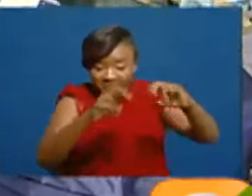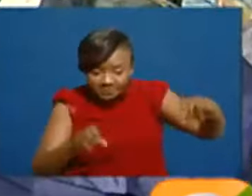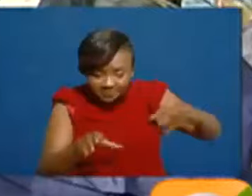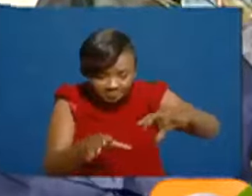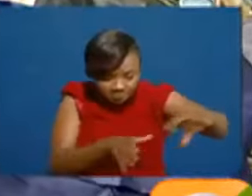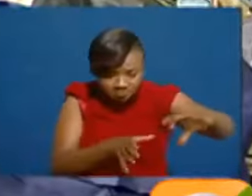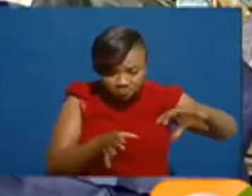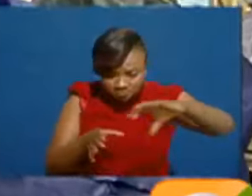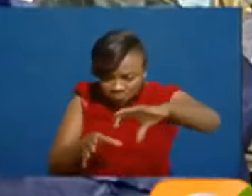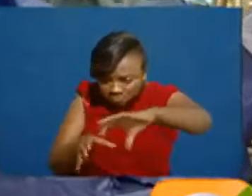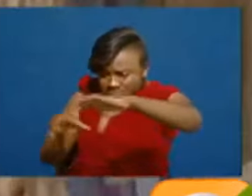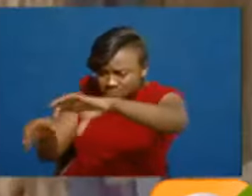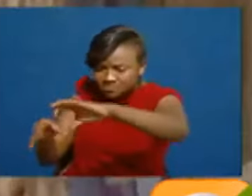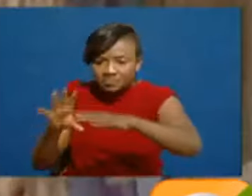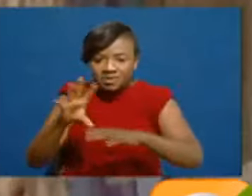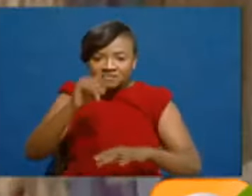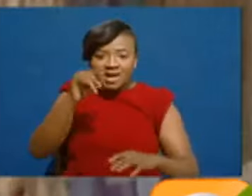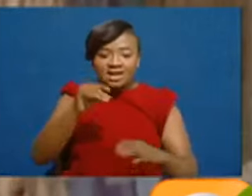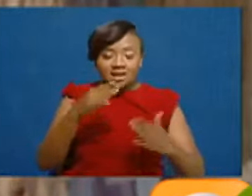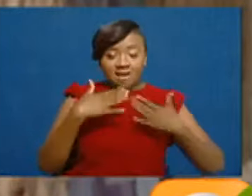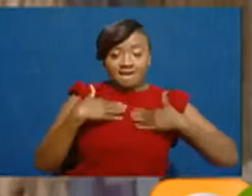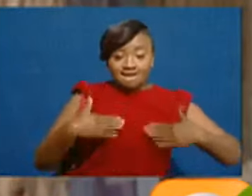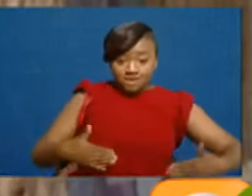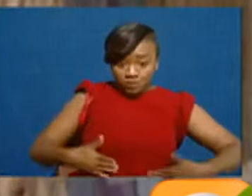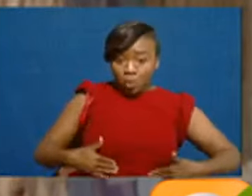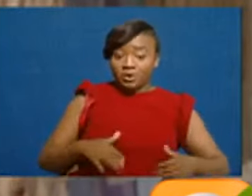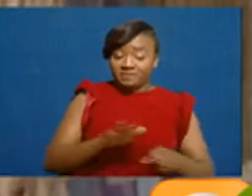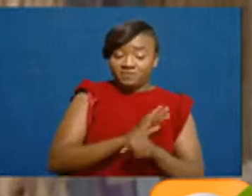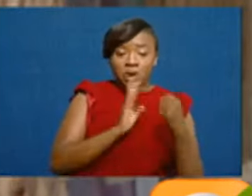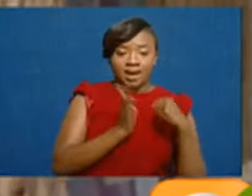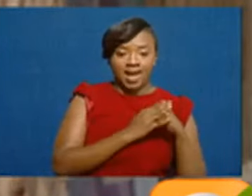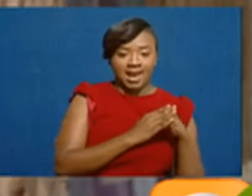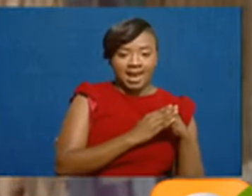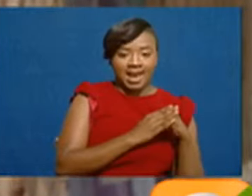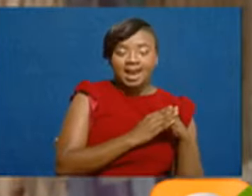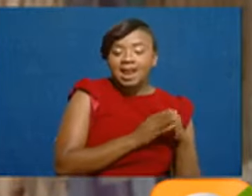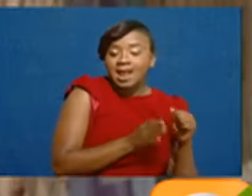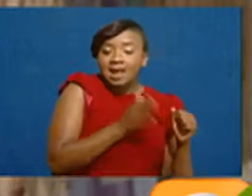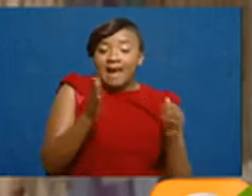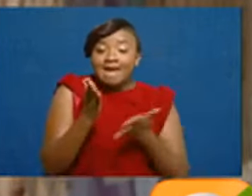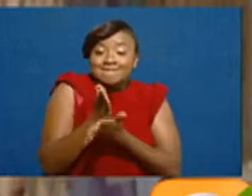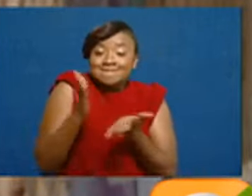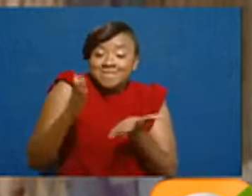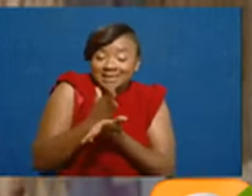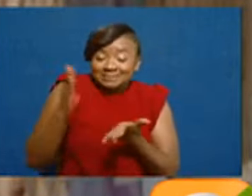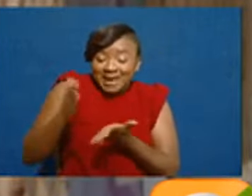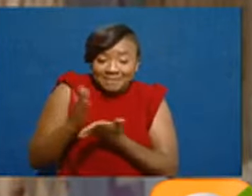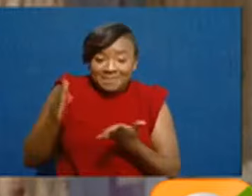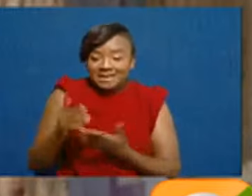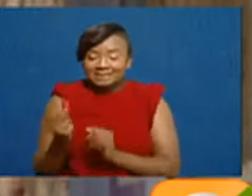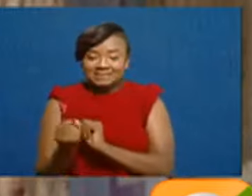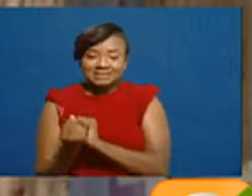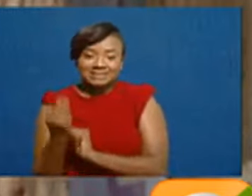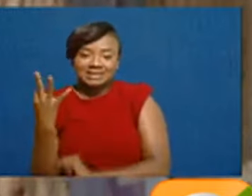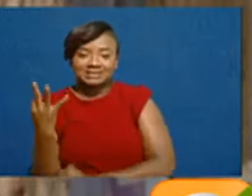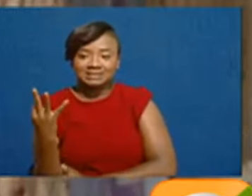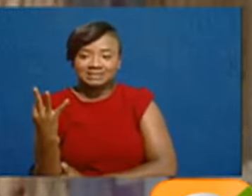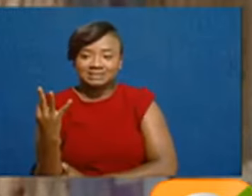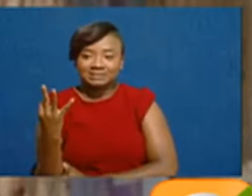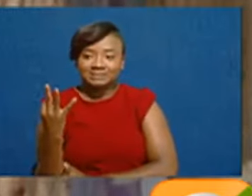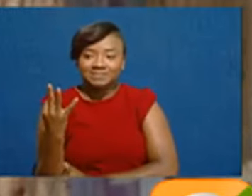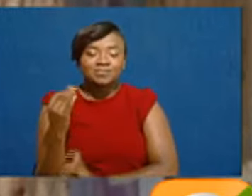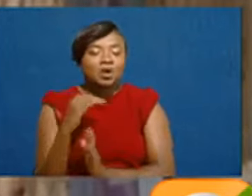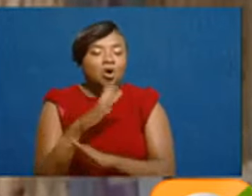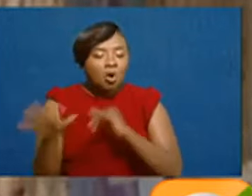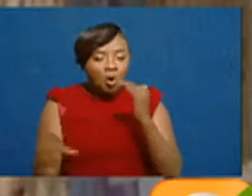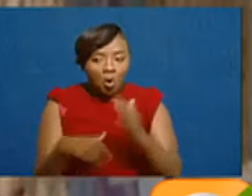and 12 body parts. Nilikuwa nafunguanisha naangalia nini kwa ndani. Hakuna nguni hata moja nimefunga kama